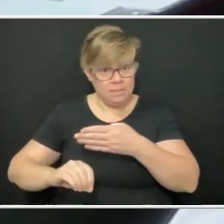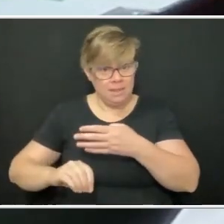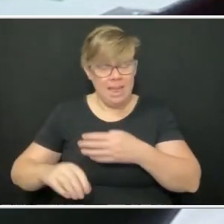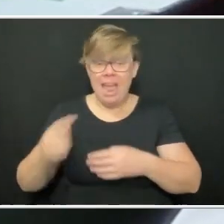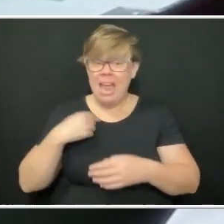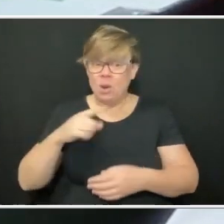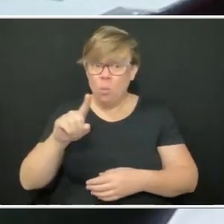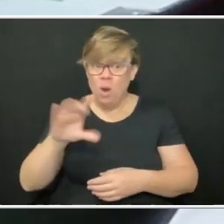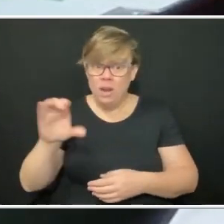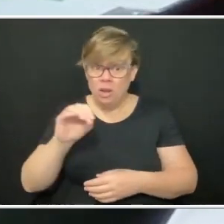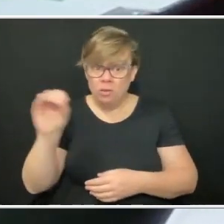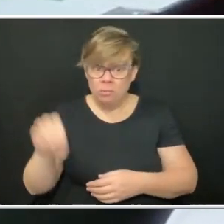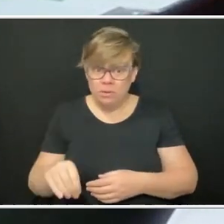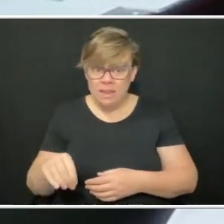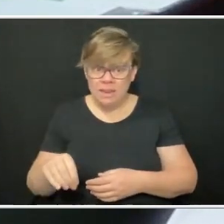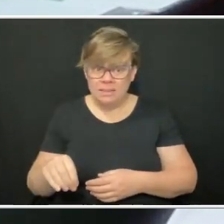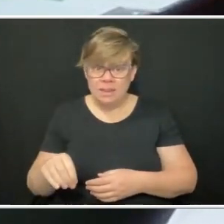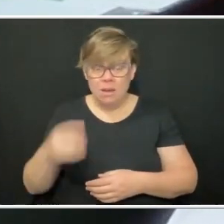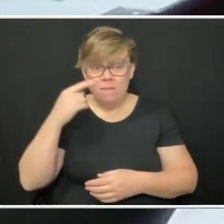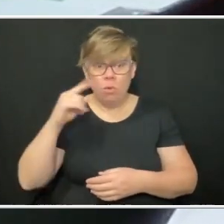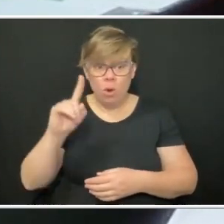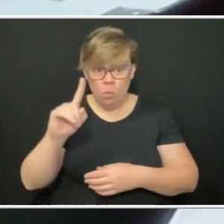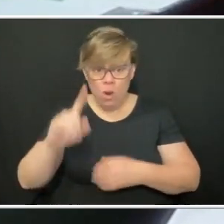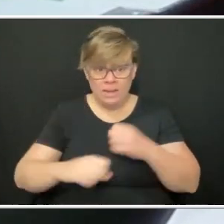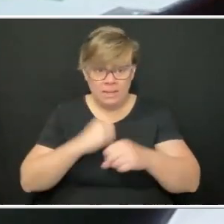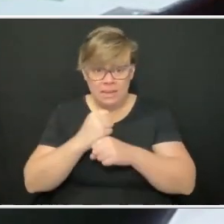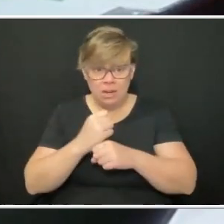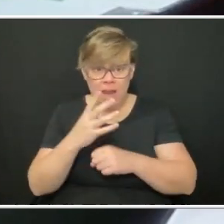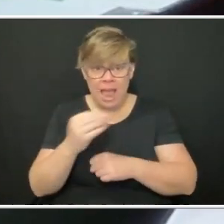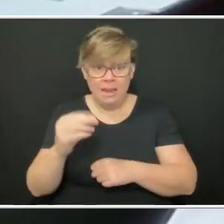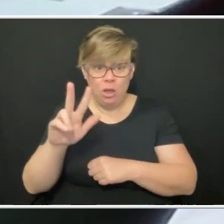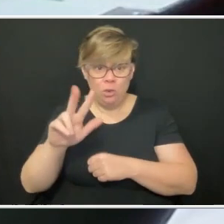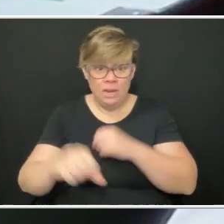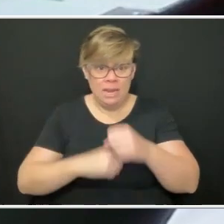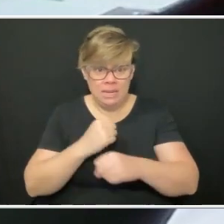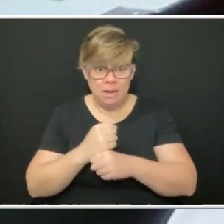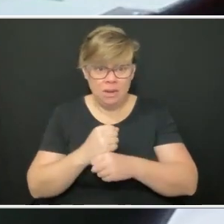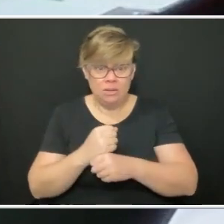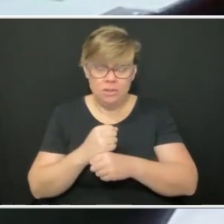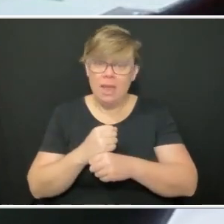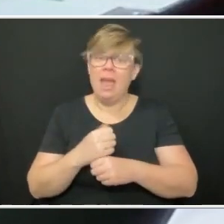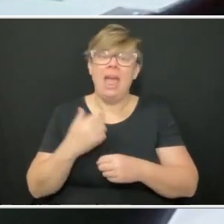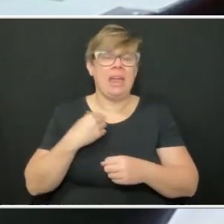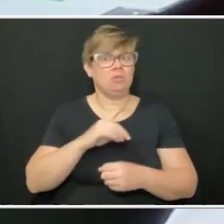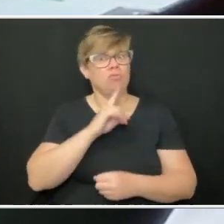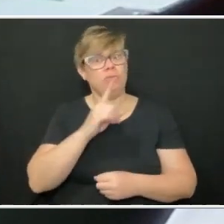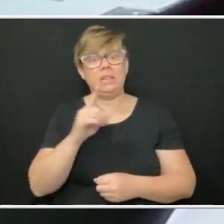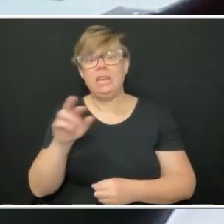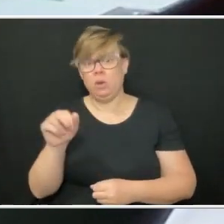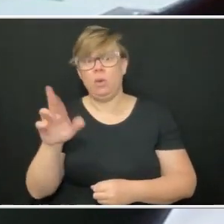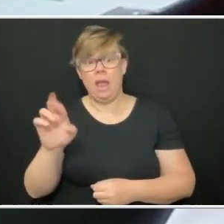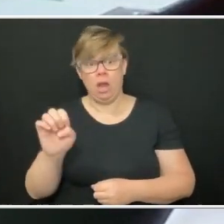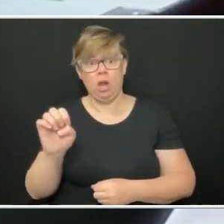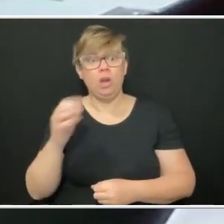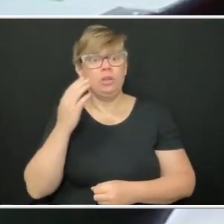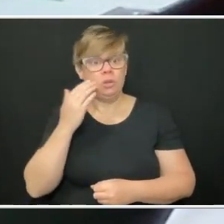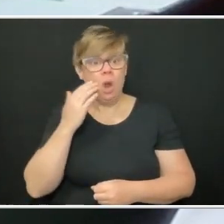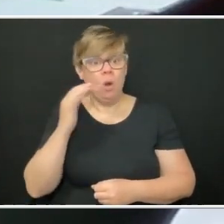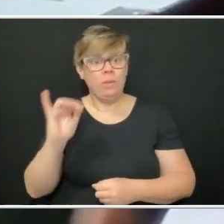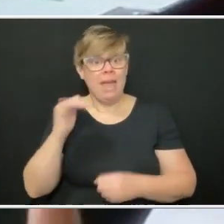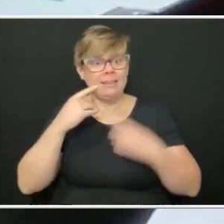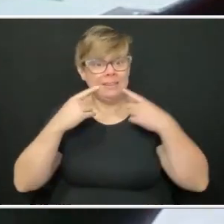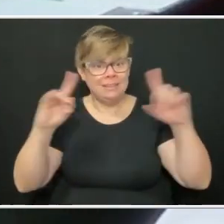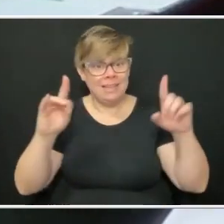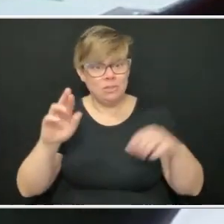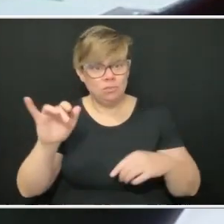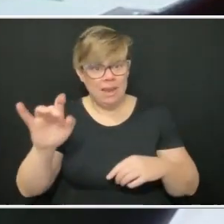1-year outcomes and 3-year outcomes, which is a rare find that we have right here. And before coming here, until I